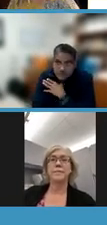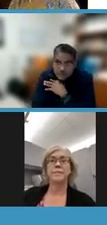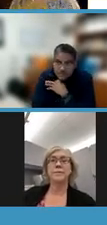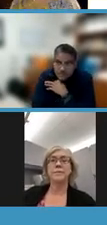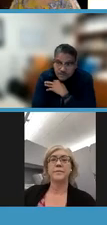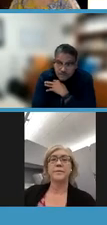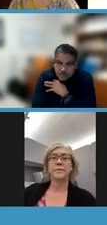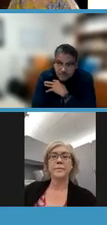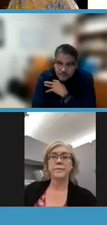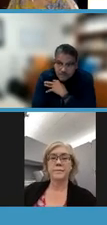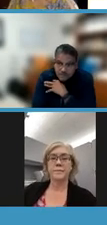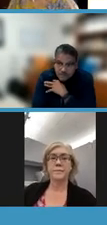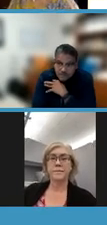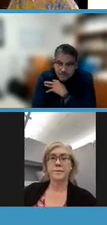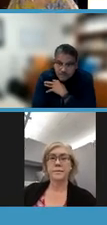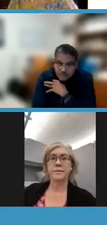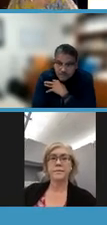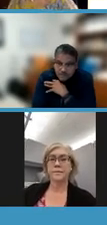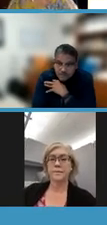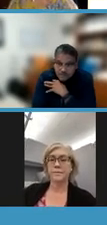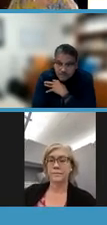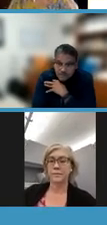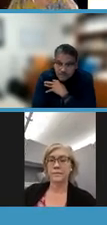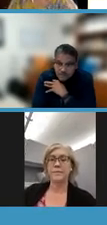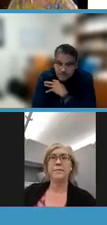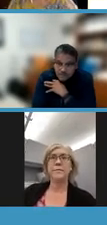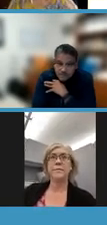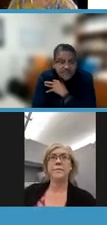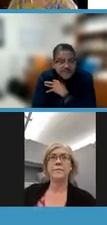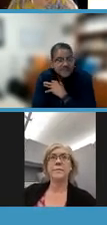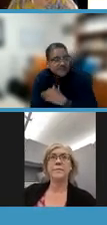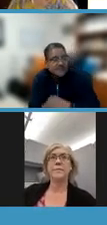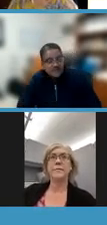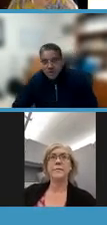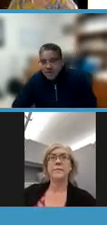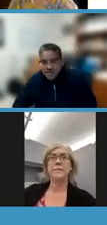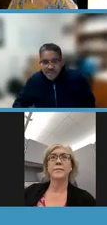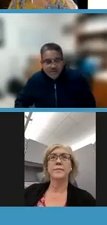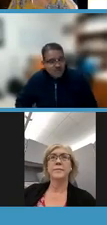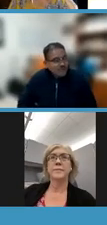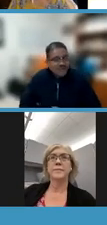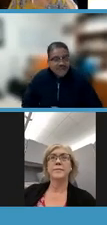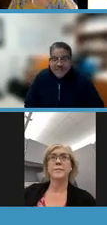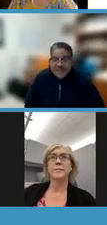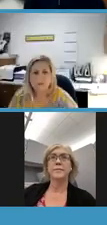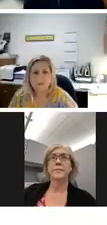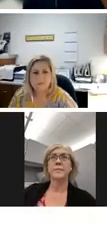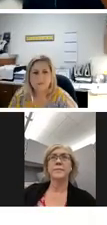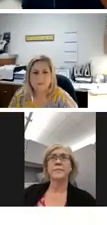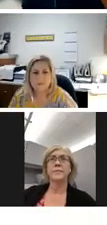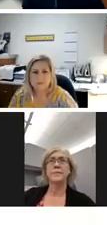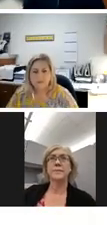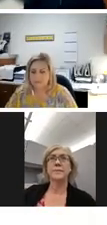again, please use the chat for any questions that arise. William, take it away. Good morning. Can you move to the next slide,